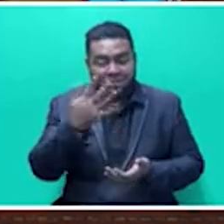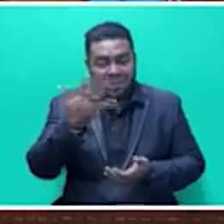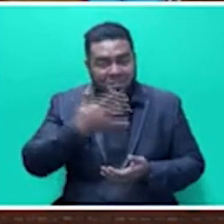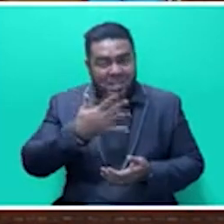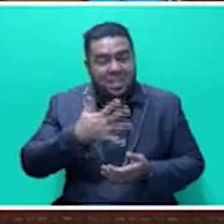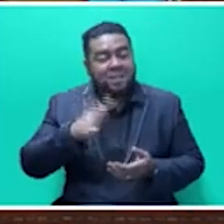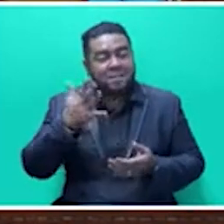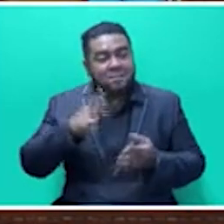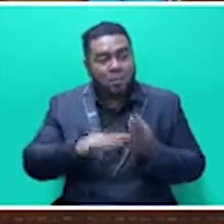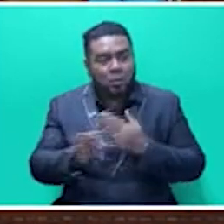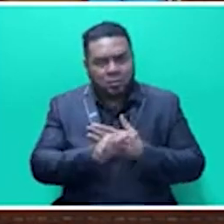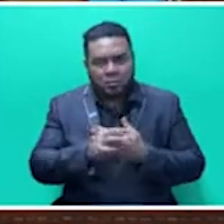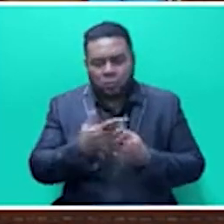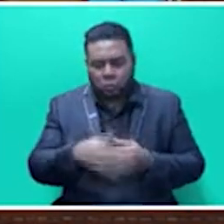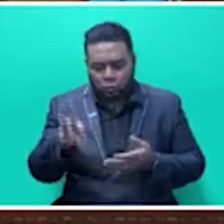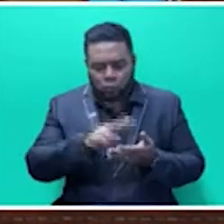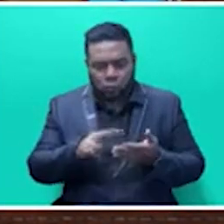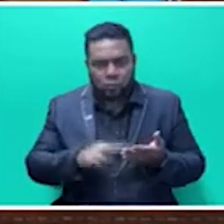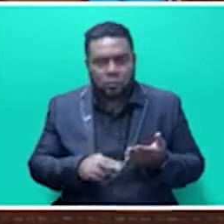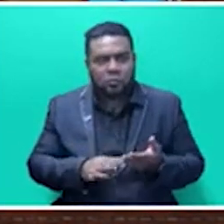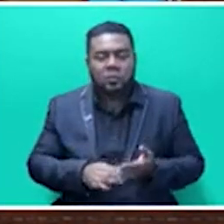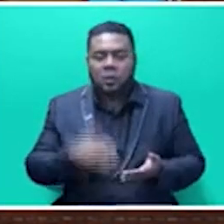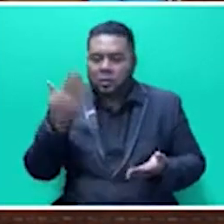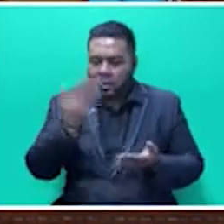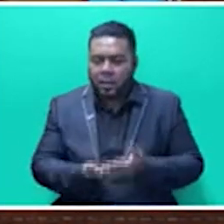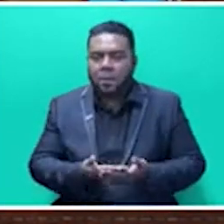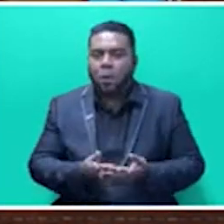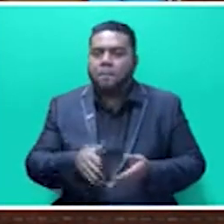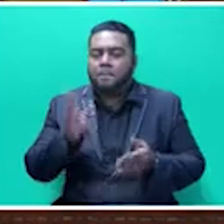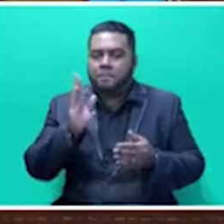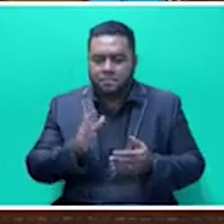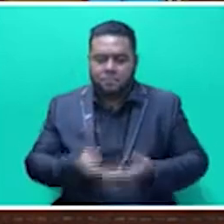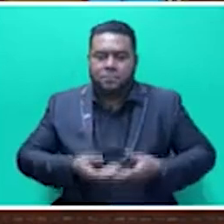February 2023 and provide its report for tabling in Parliament on Friday the 17th,